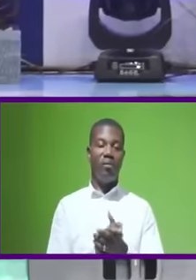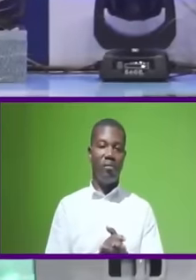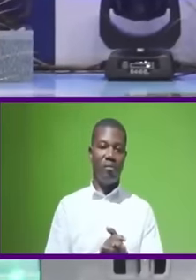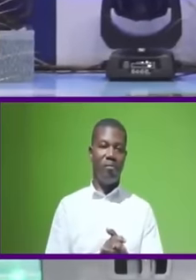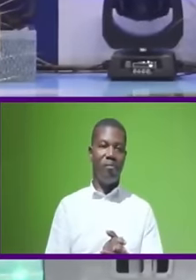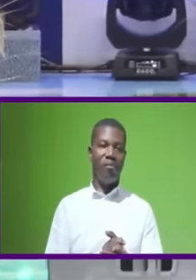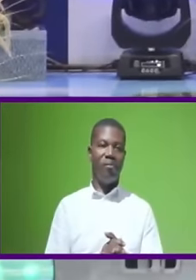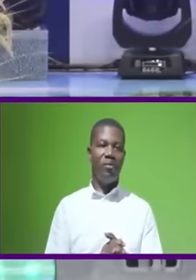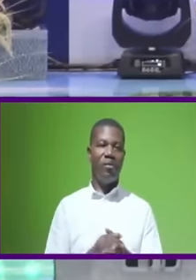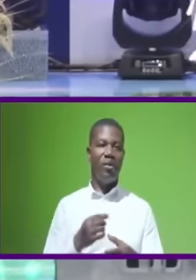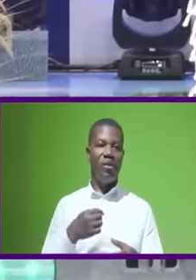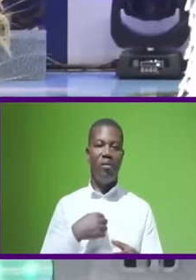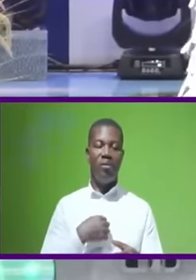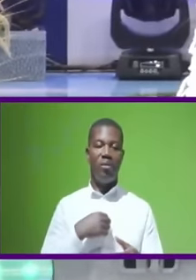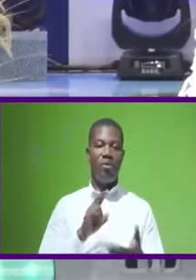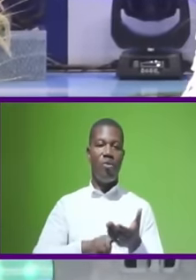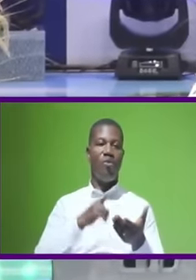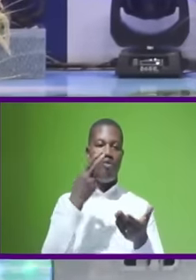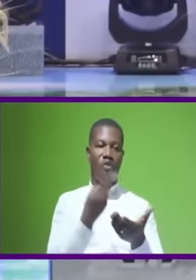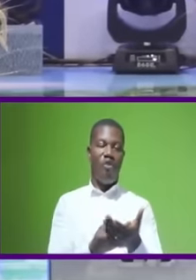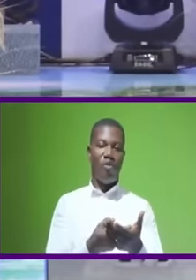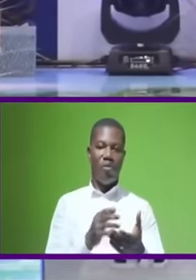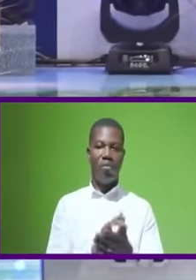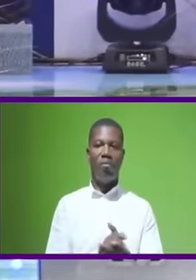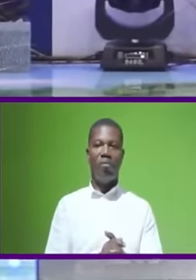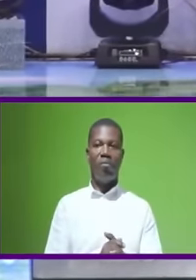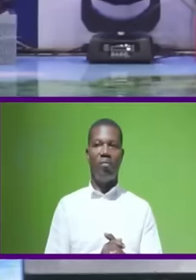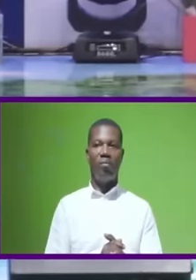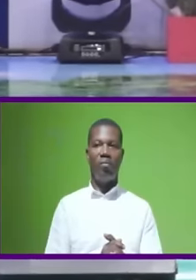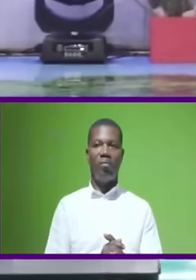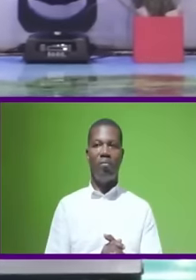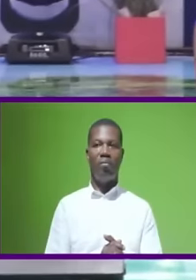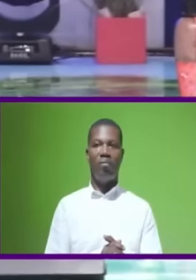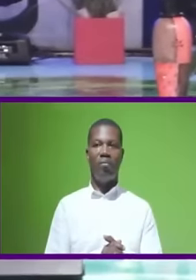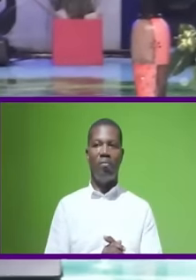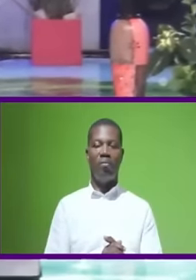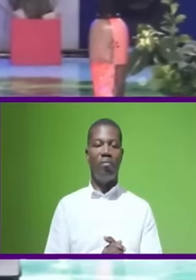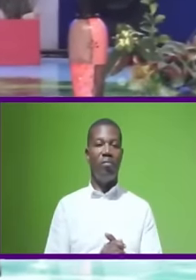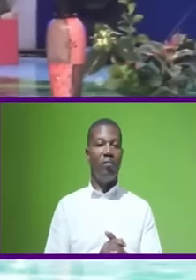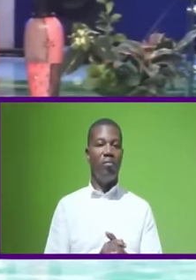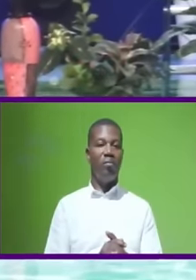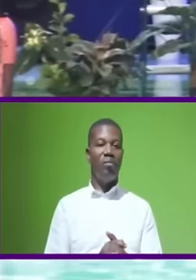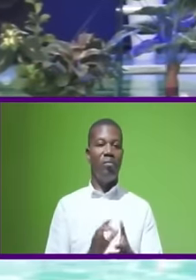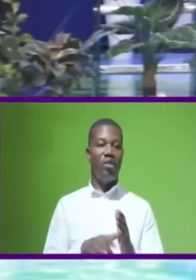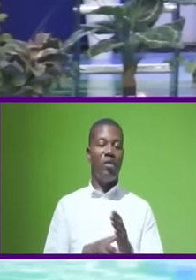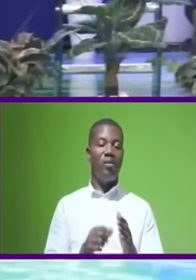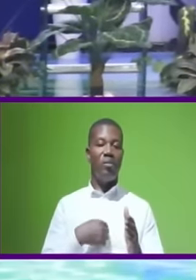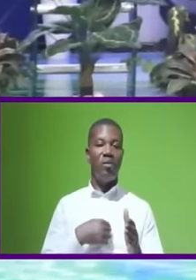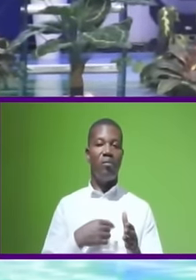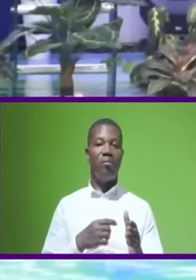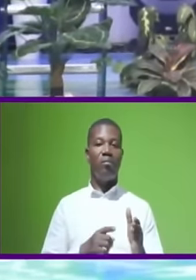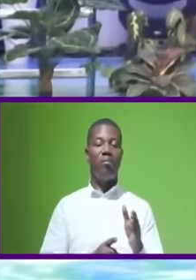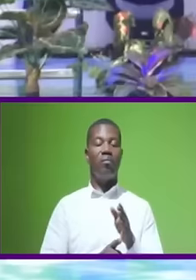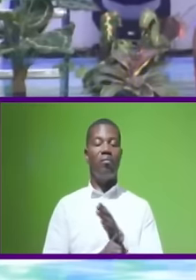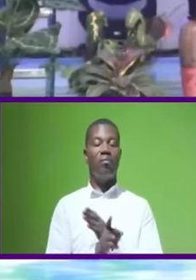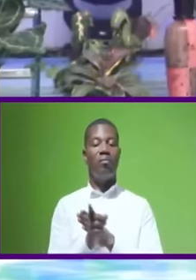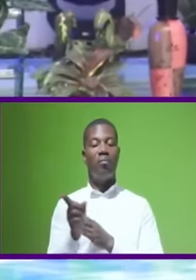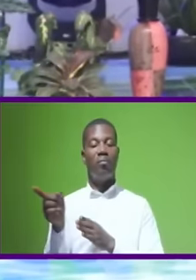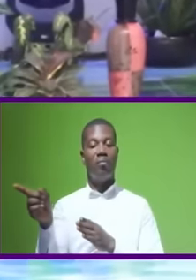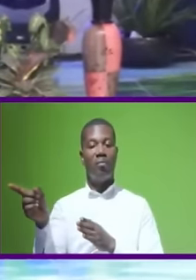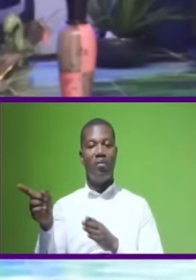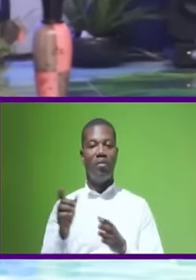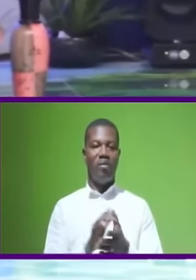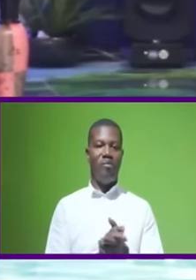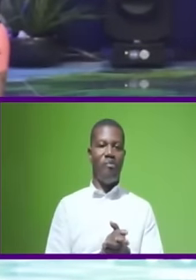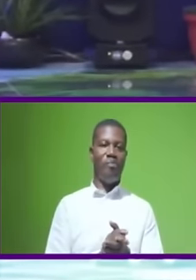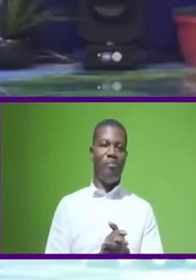attention. Na me she ase. So that I fall before the Lord. Na nko ba se my money. So that to be that I